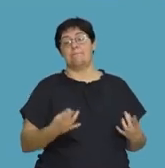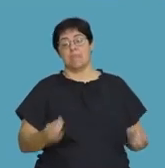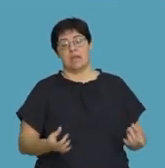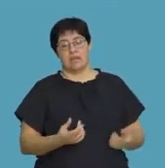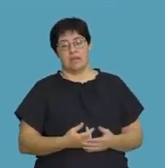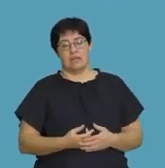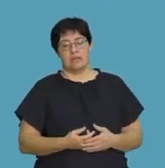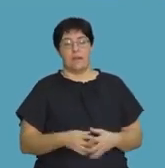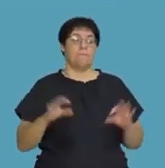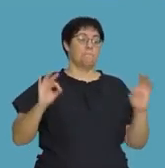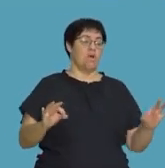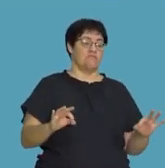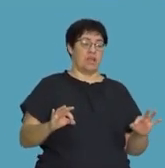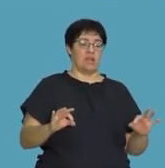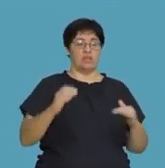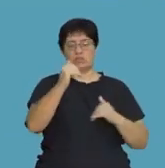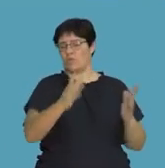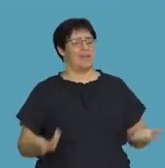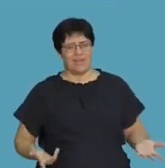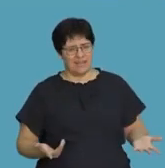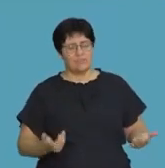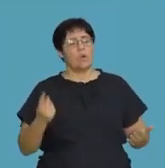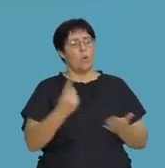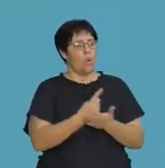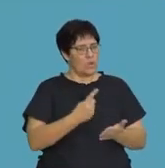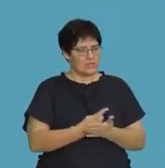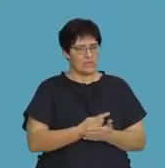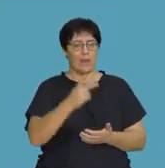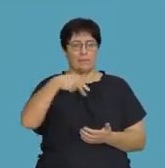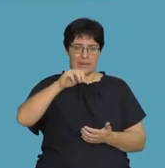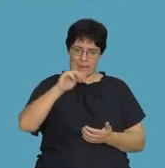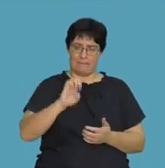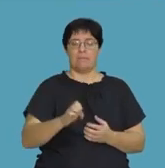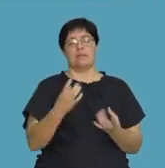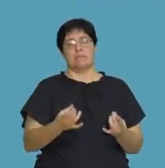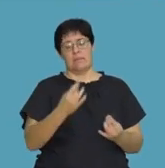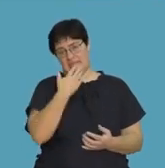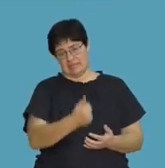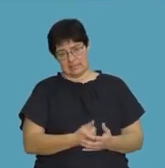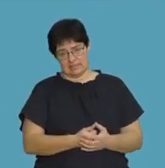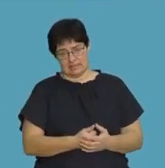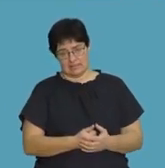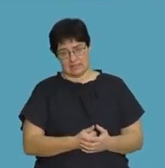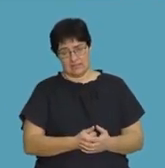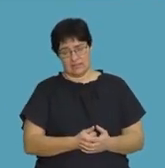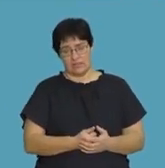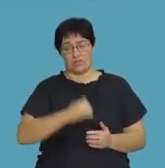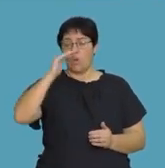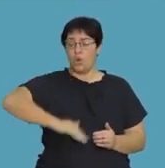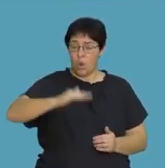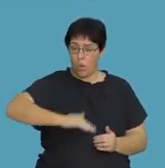a number that is a perfect square or something like that. It must always be your prime numbers, please.